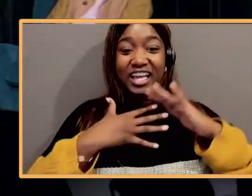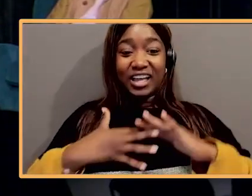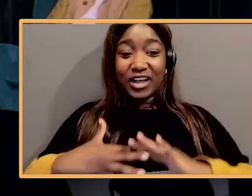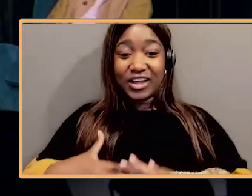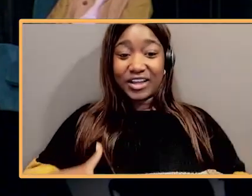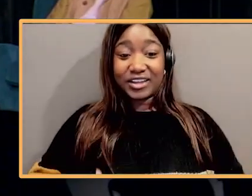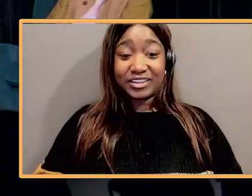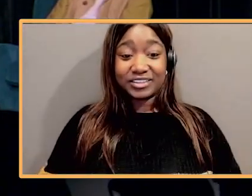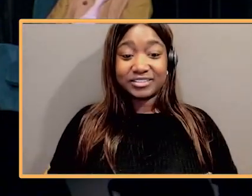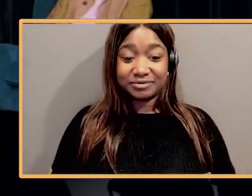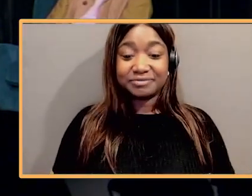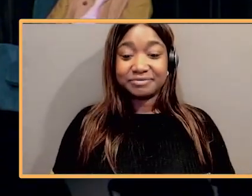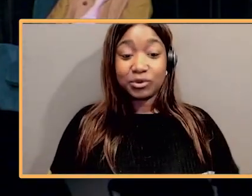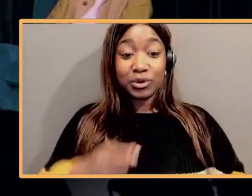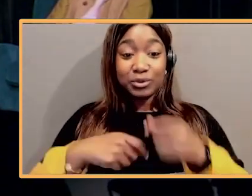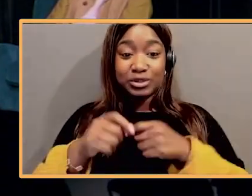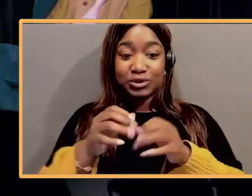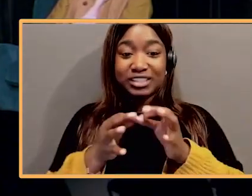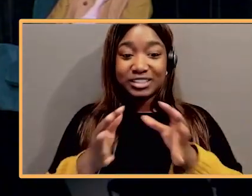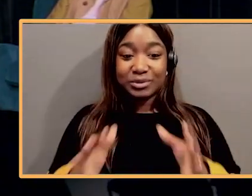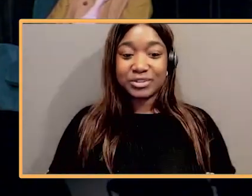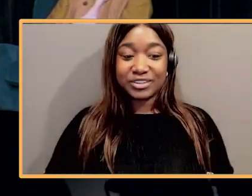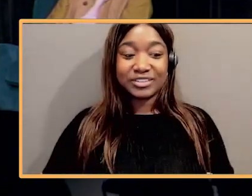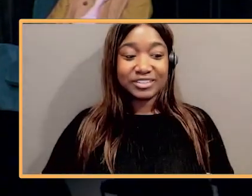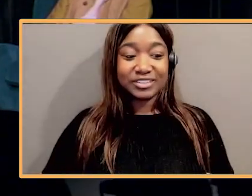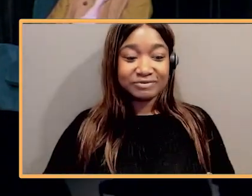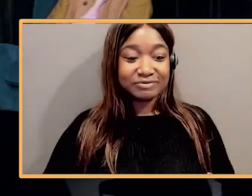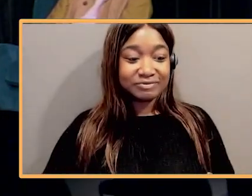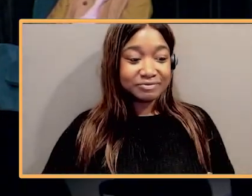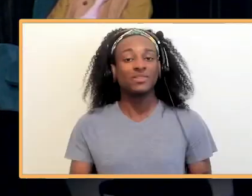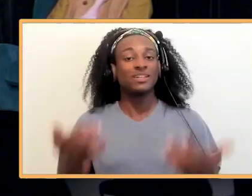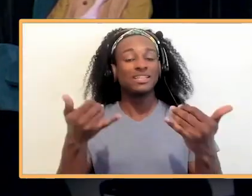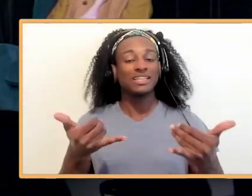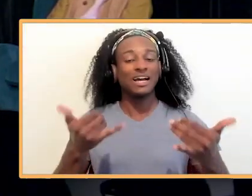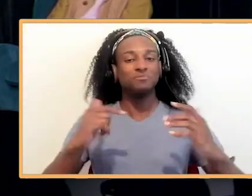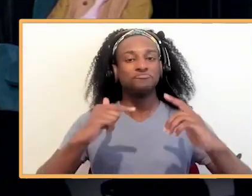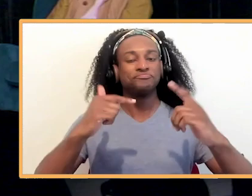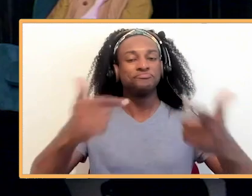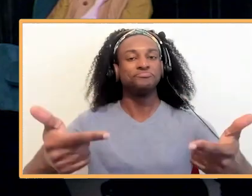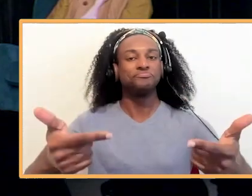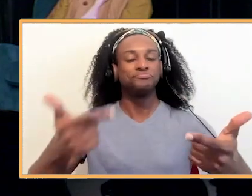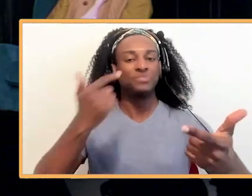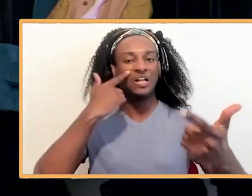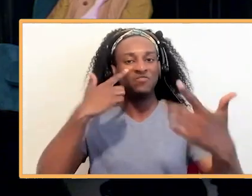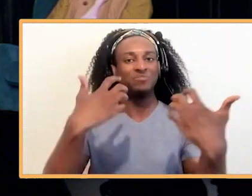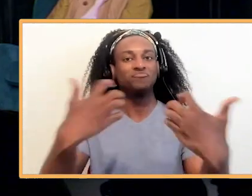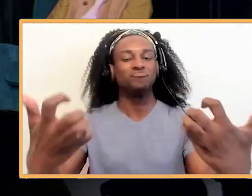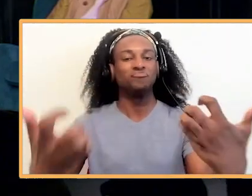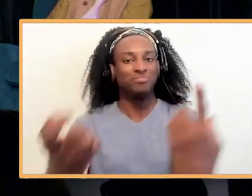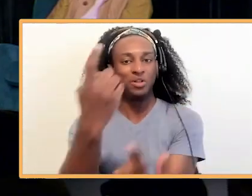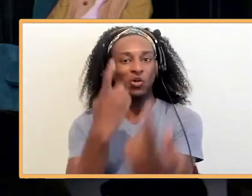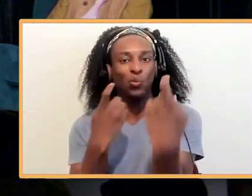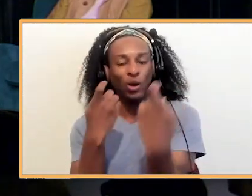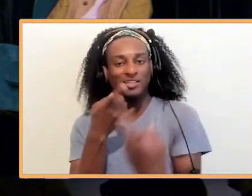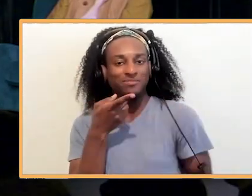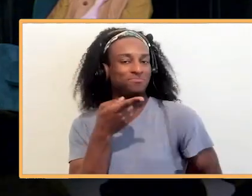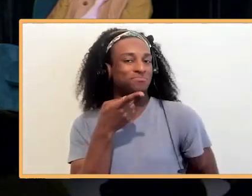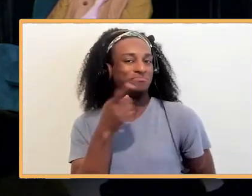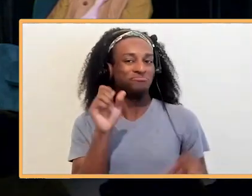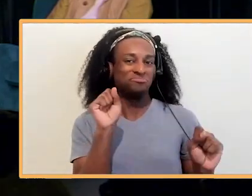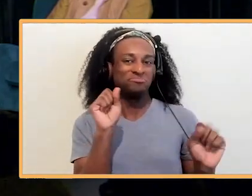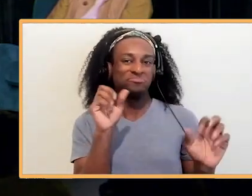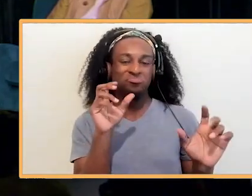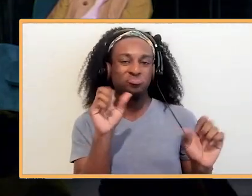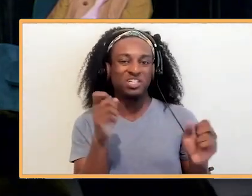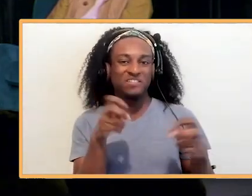We're going to invite people up to ask some questions Brave folks. of this brilliant panel. And